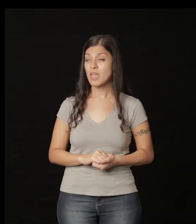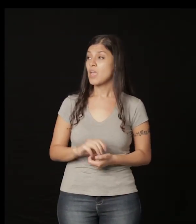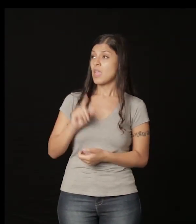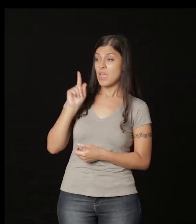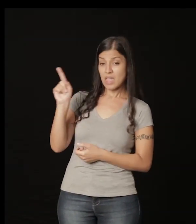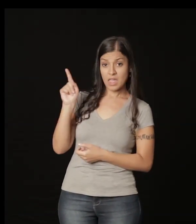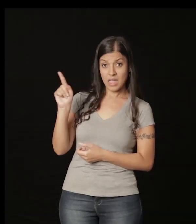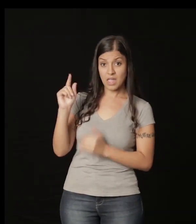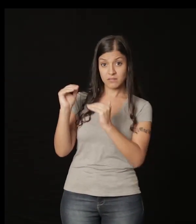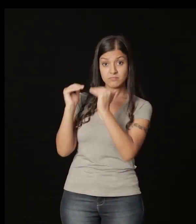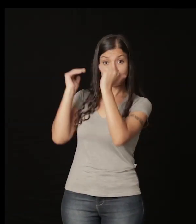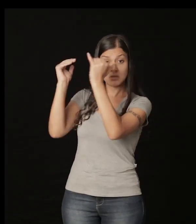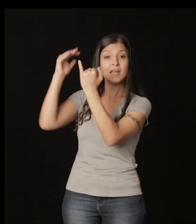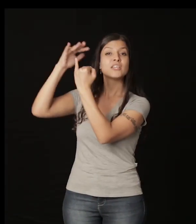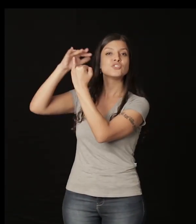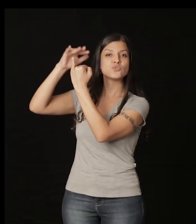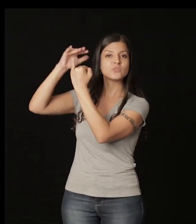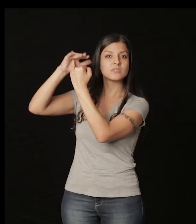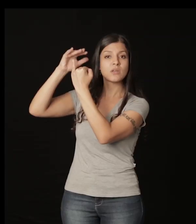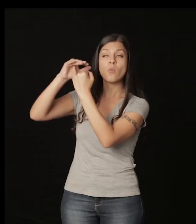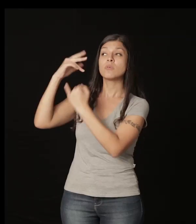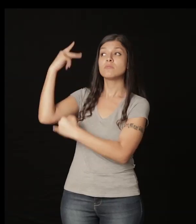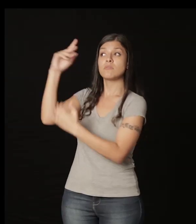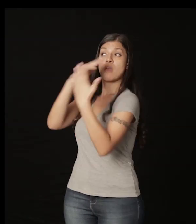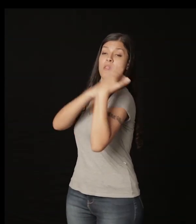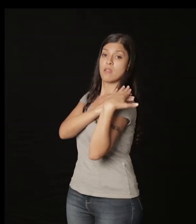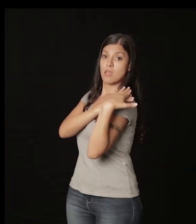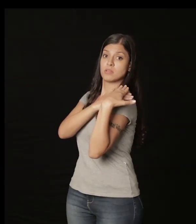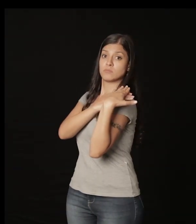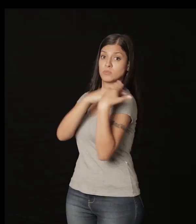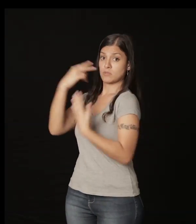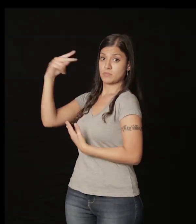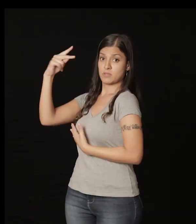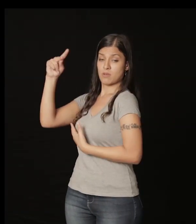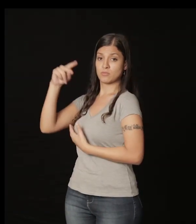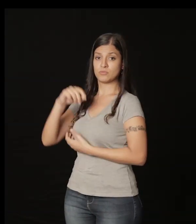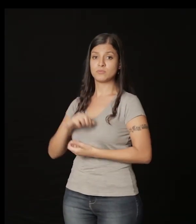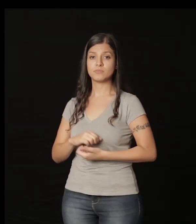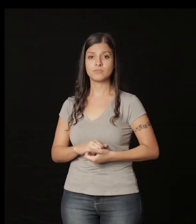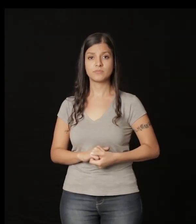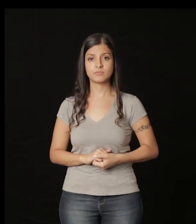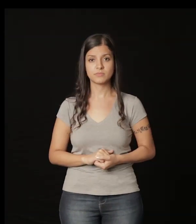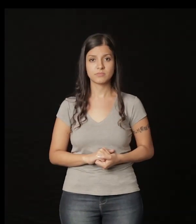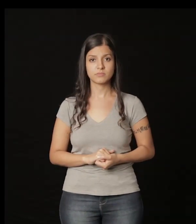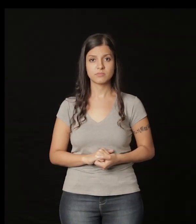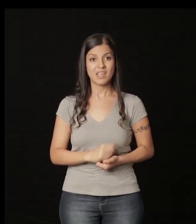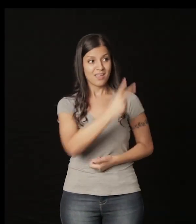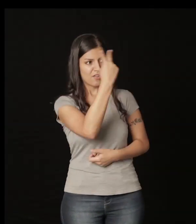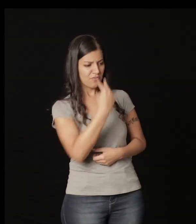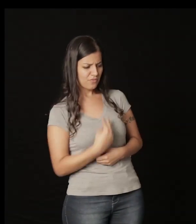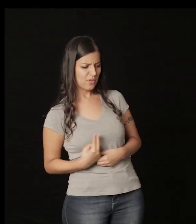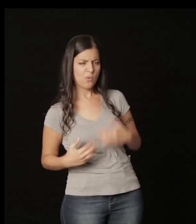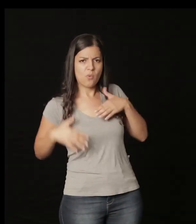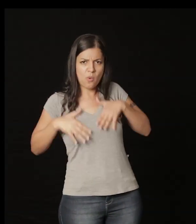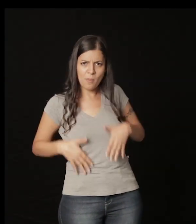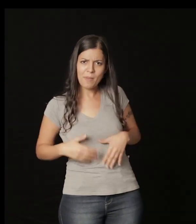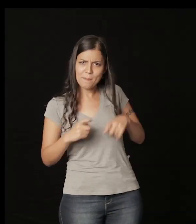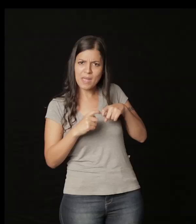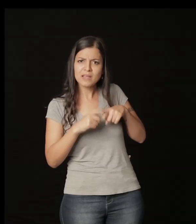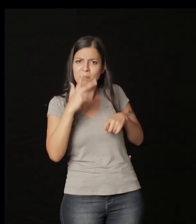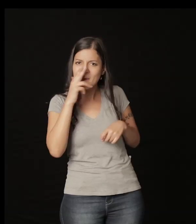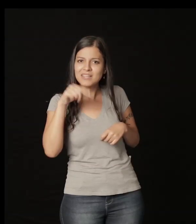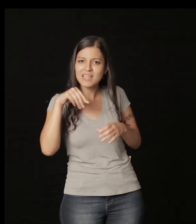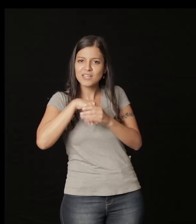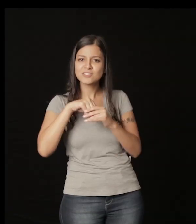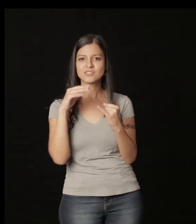higher force is the institution. So we were seen as being part of the institution. And I think very often the camera is